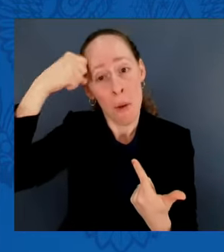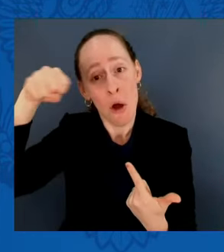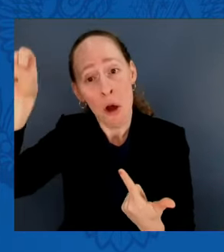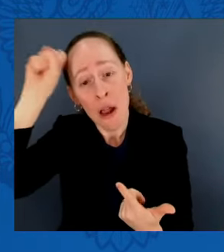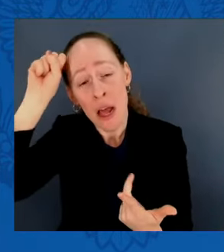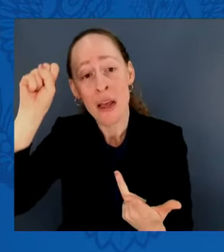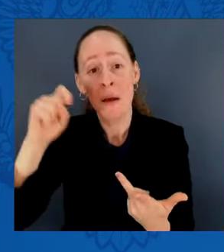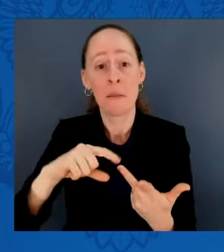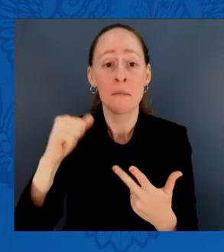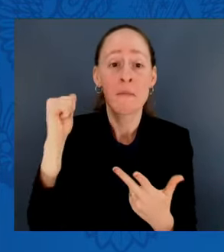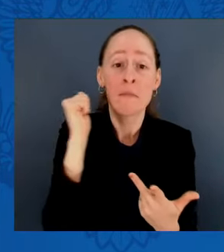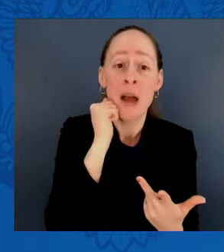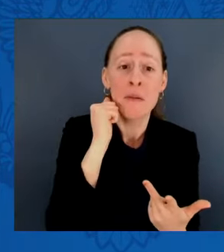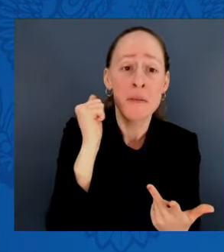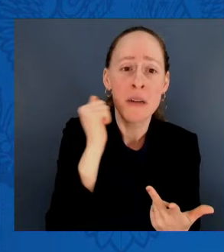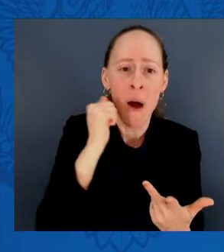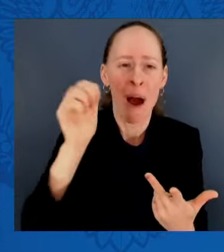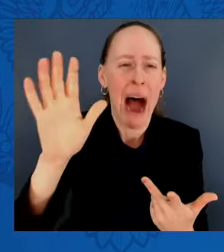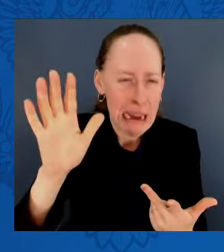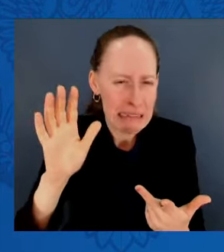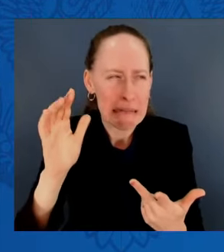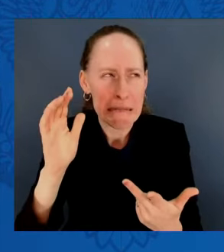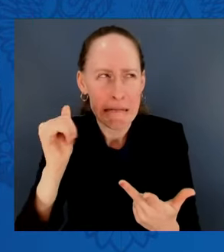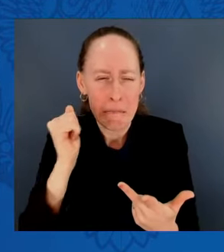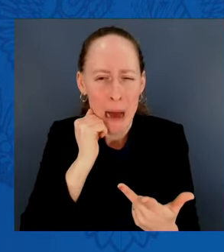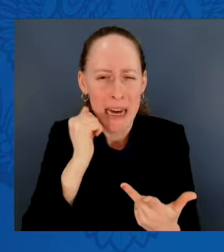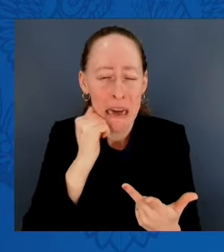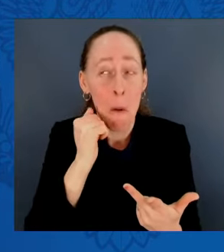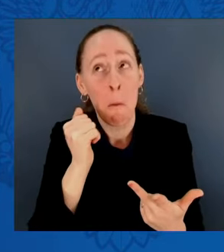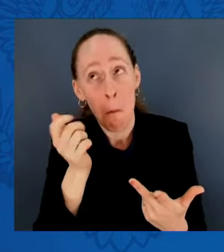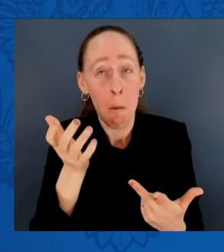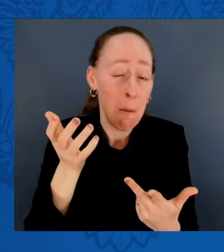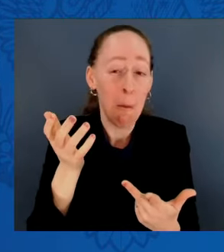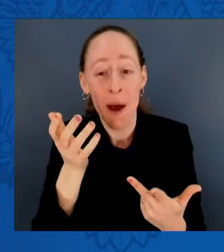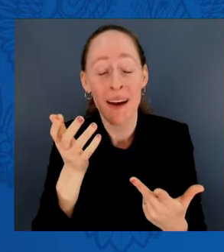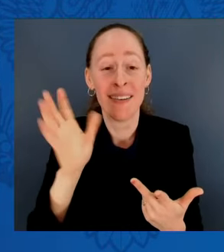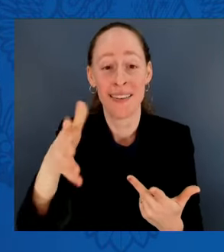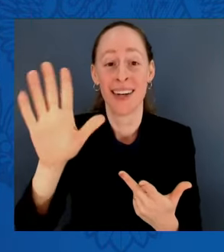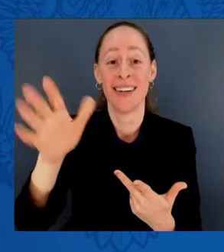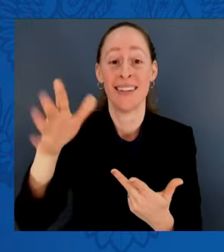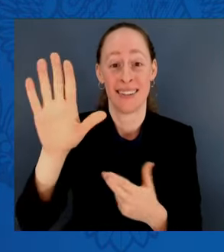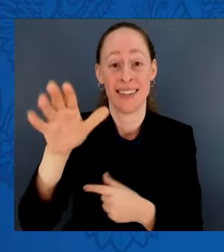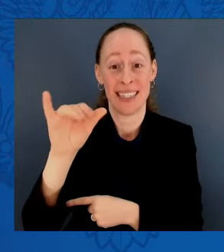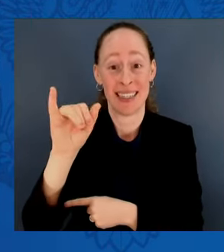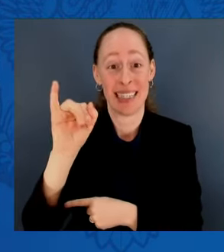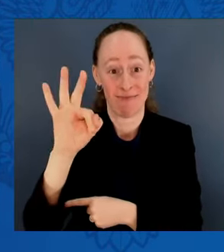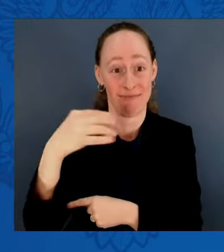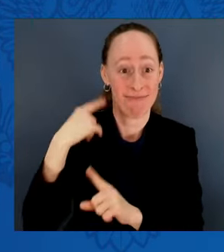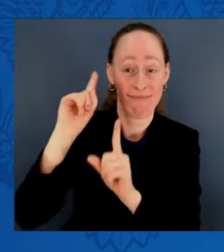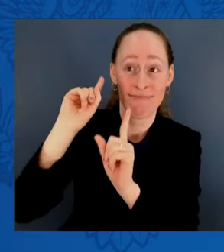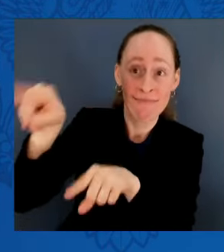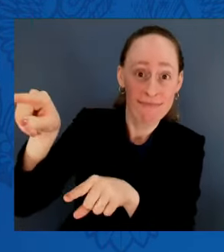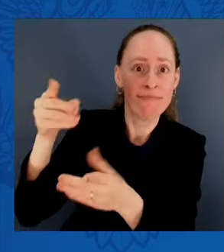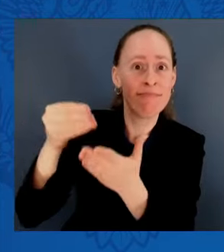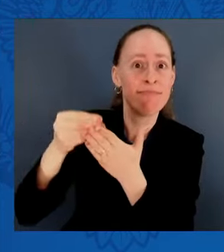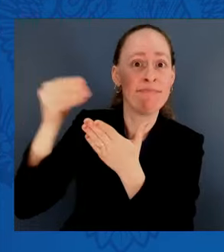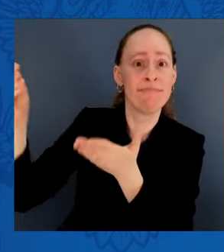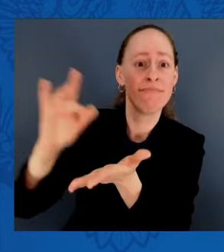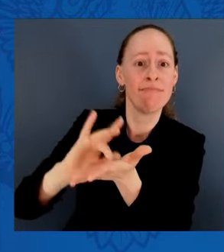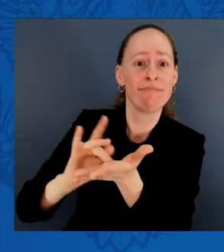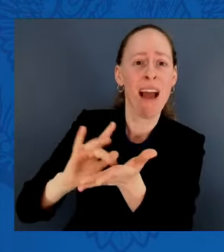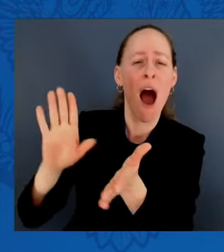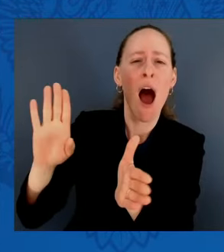And bring your prescription with you, and I promise you I'll get it for you for 40% the cost you're paying now. Same company, same drug, same